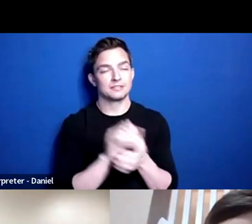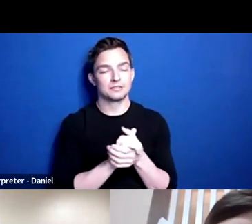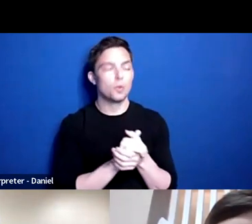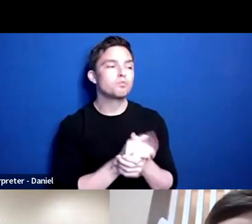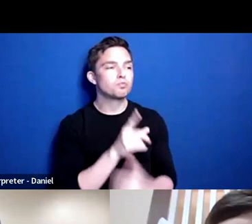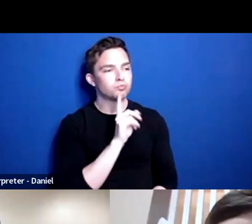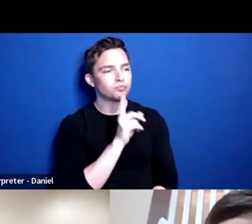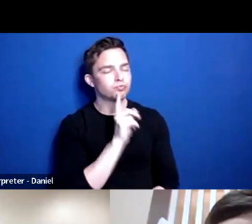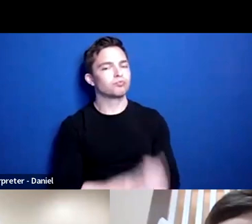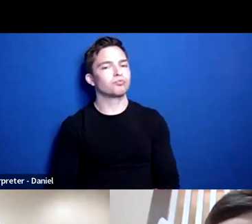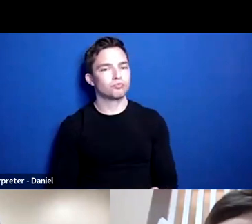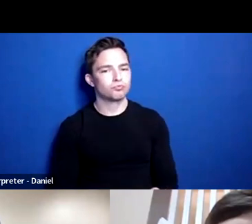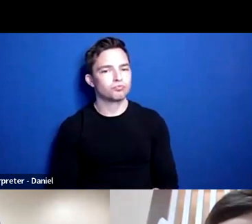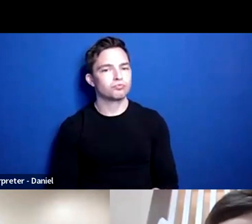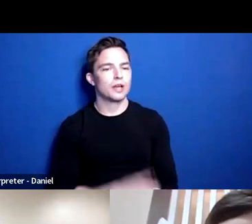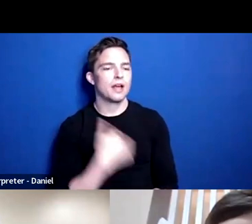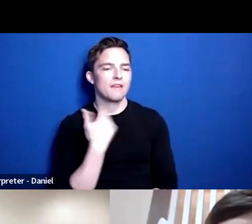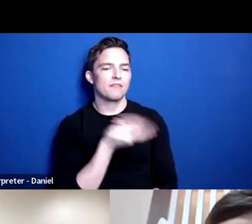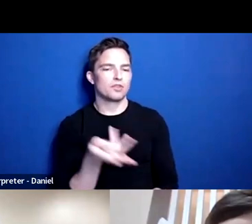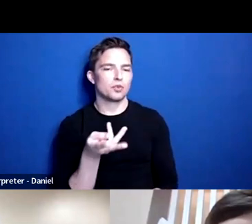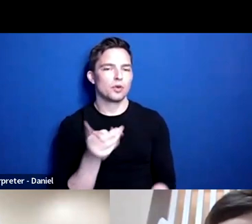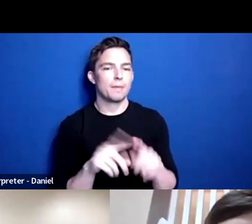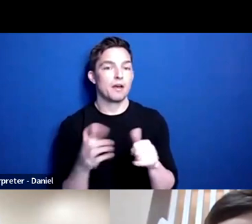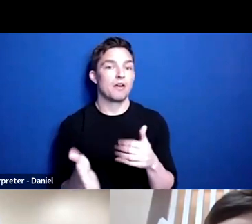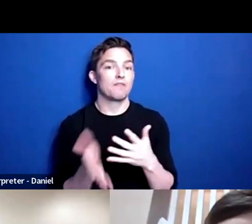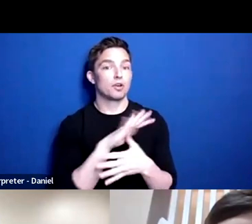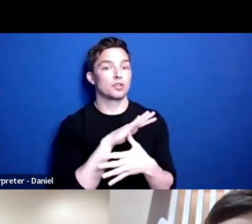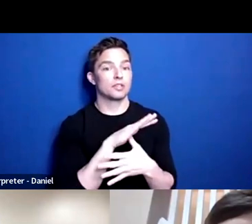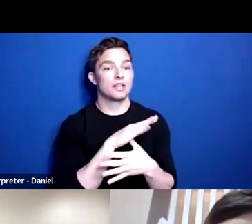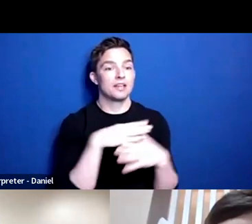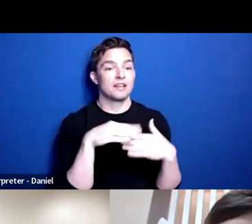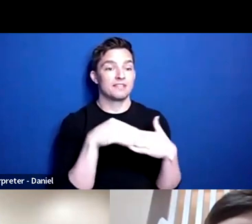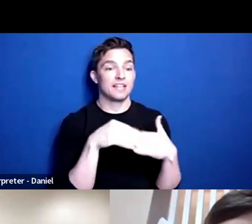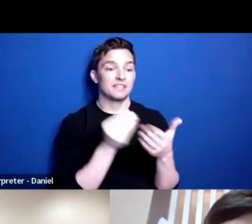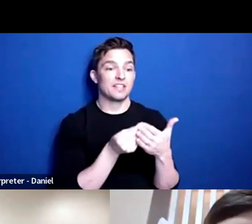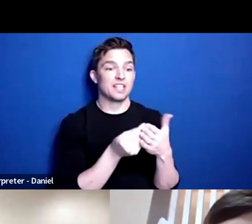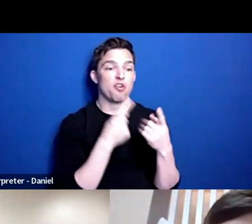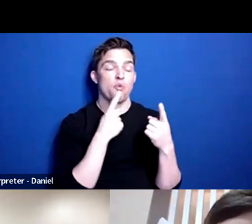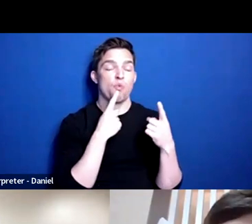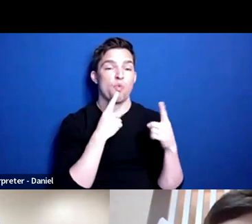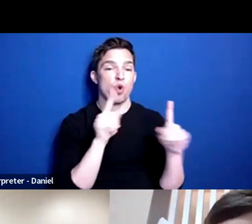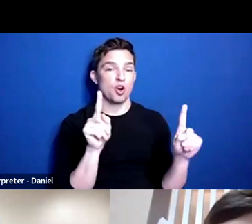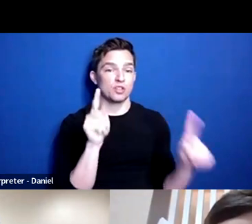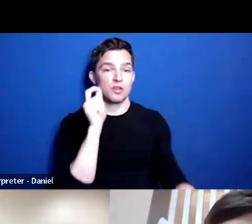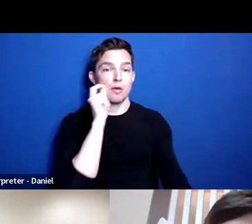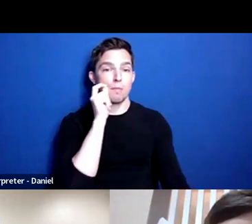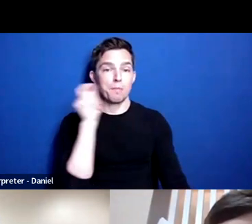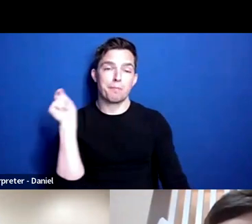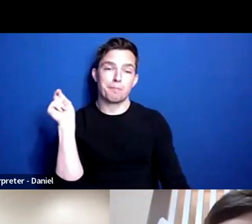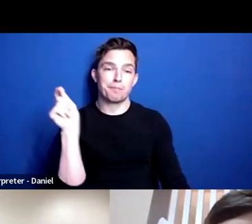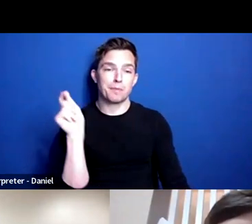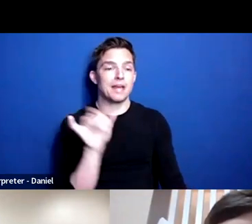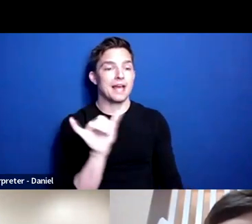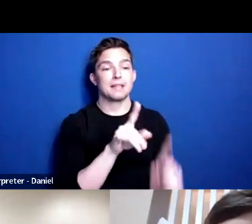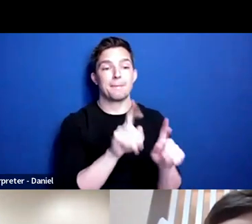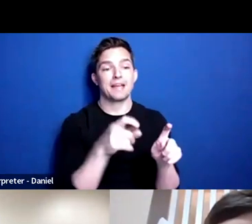Sure. I have a few, but firstly, flex funding works, hands down. So as a pilot, we saw